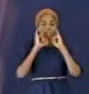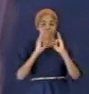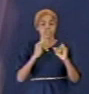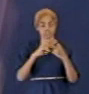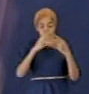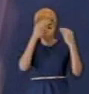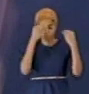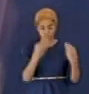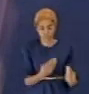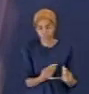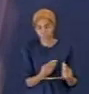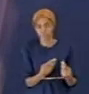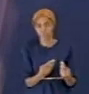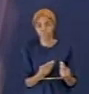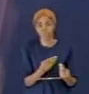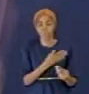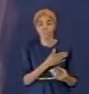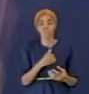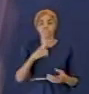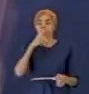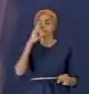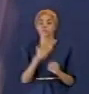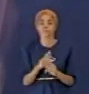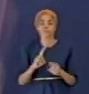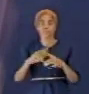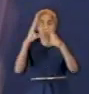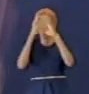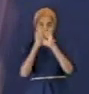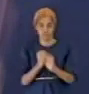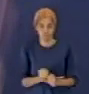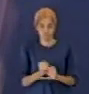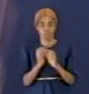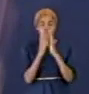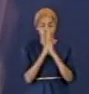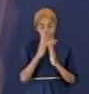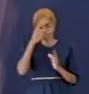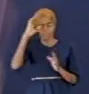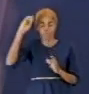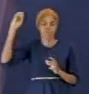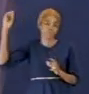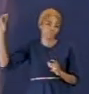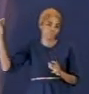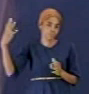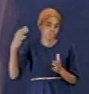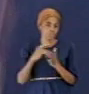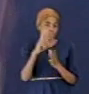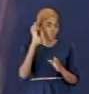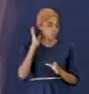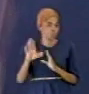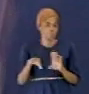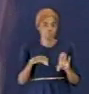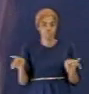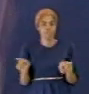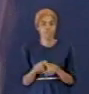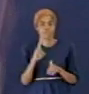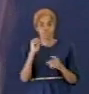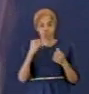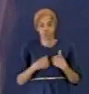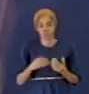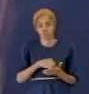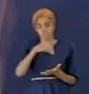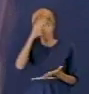obey, a promise to claim. Pray for grace that you will do as you have